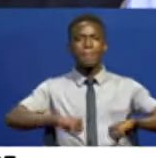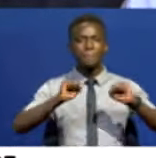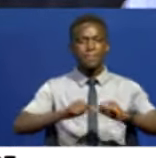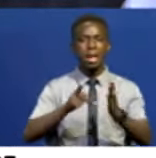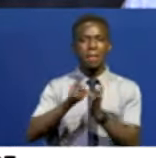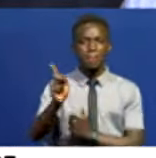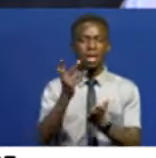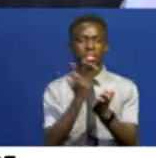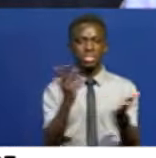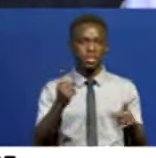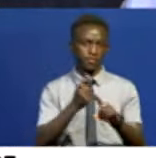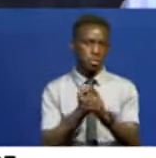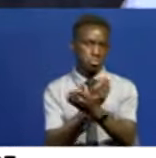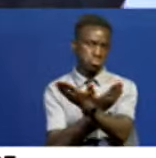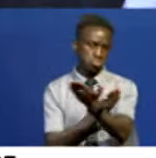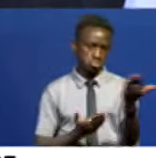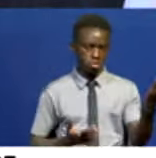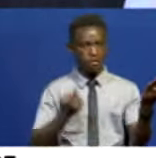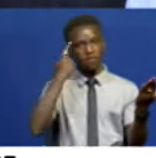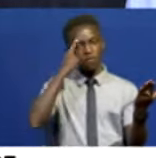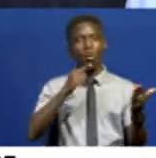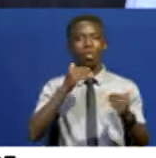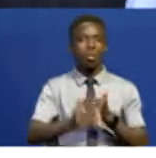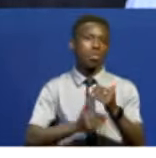from you for onward